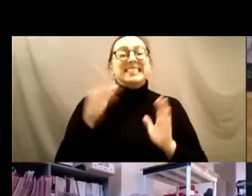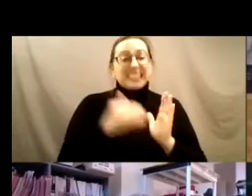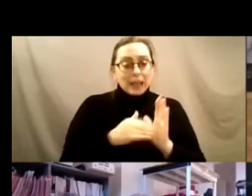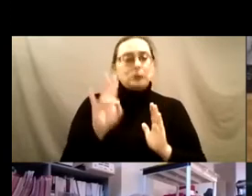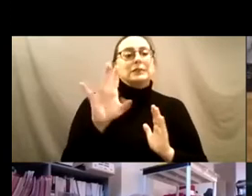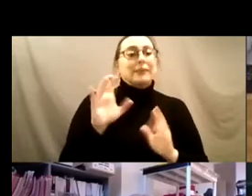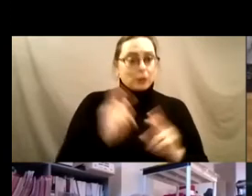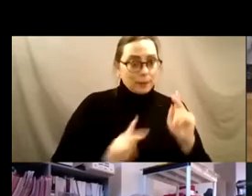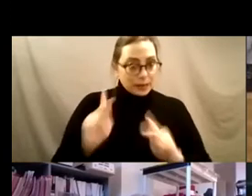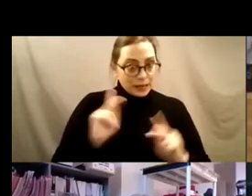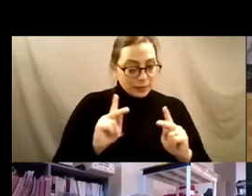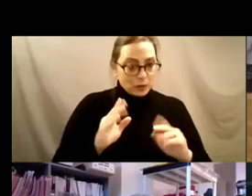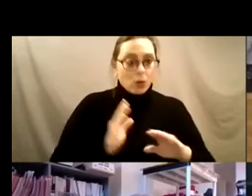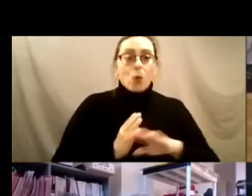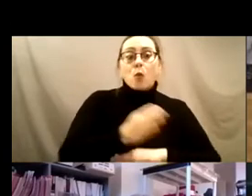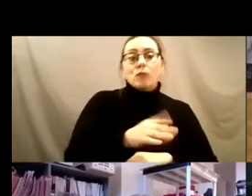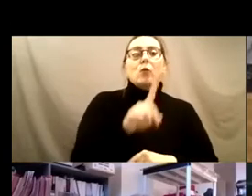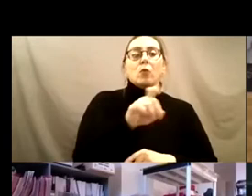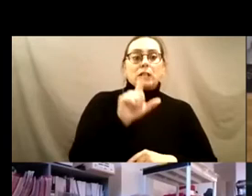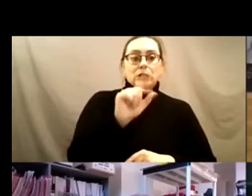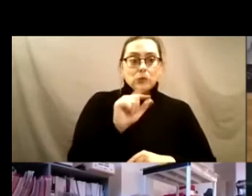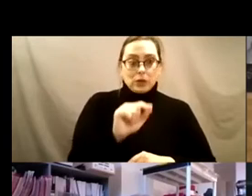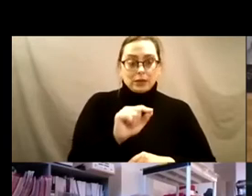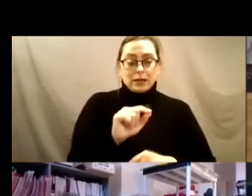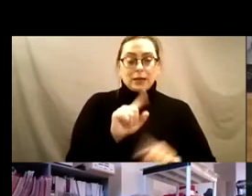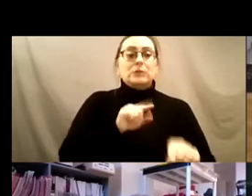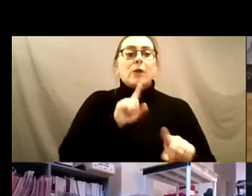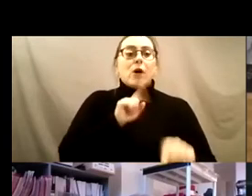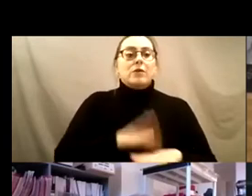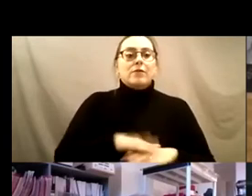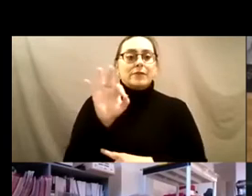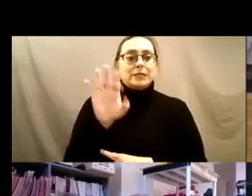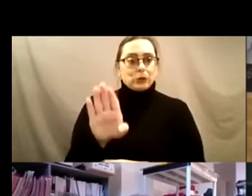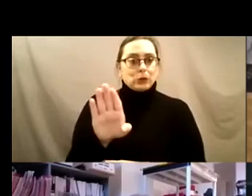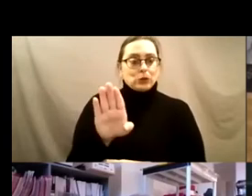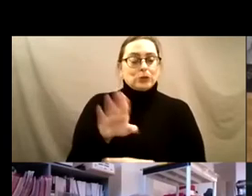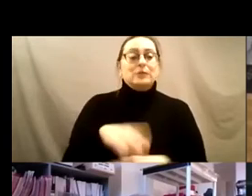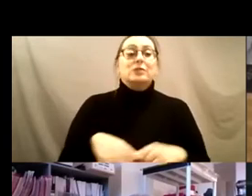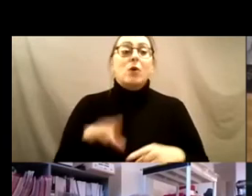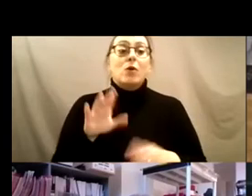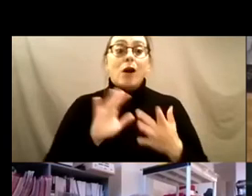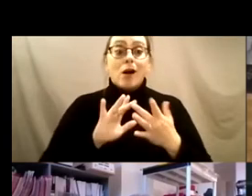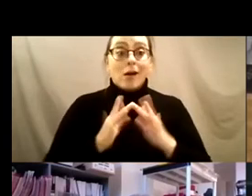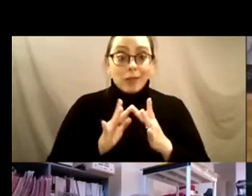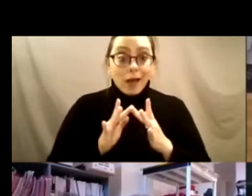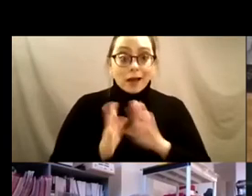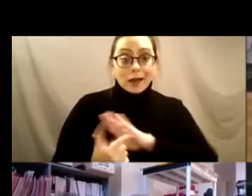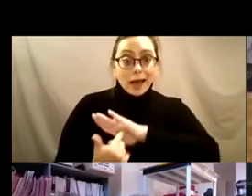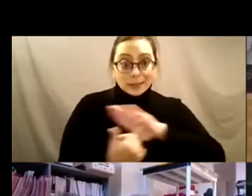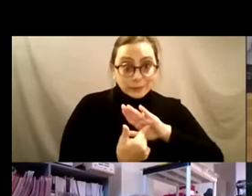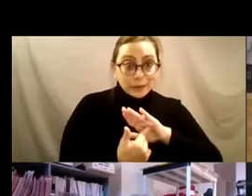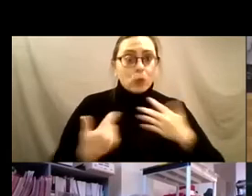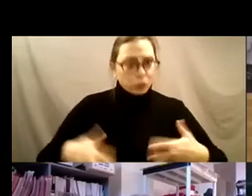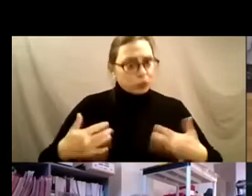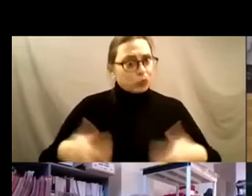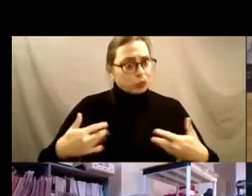6,700 people with over 120 responses on Facebook. So these online exhibitions really are making an